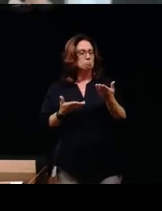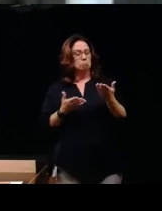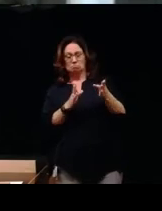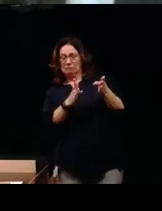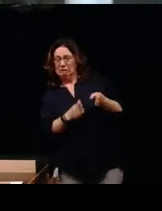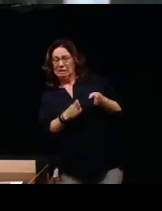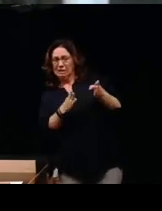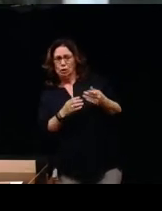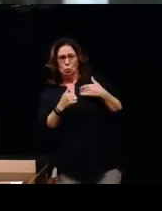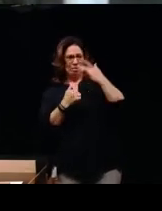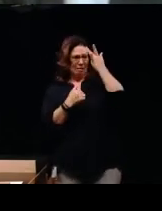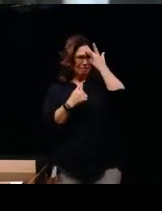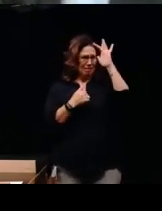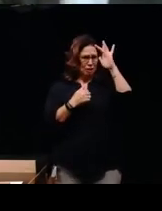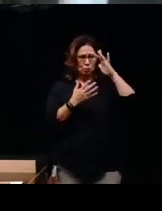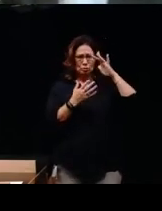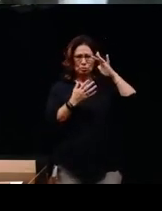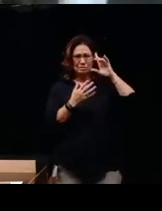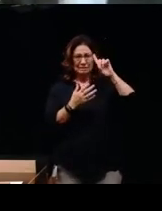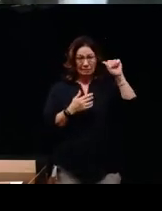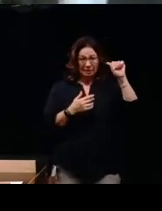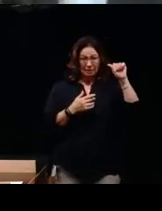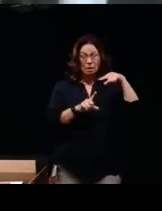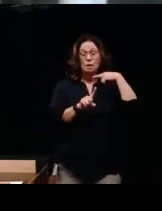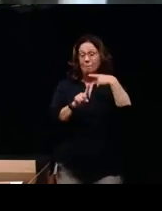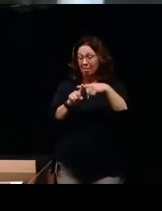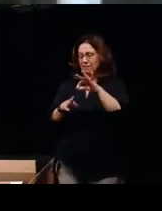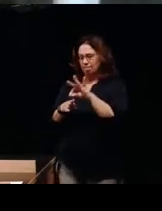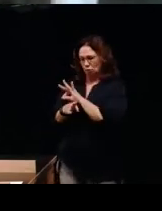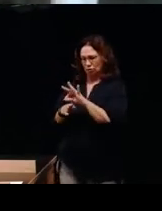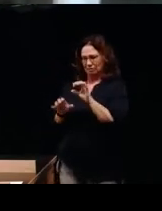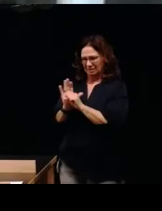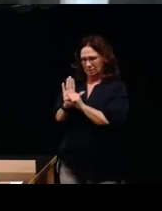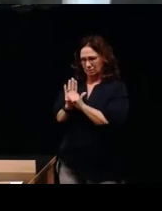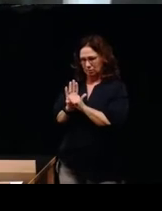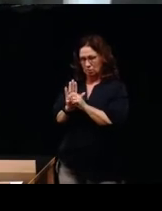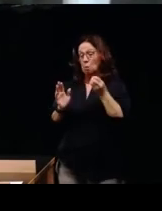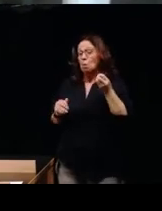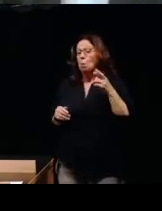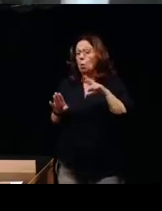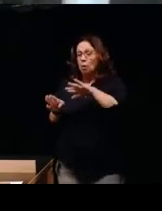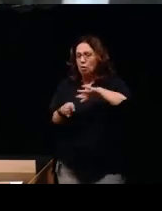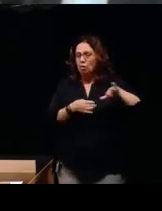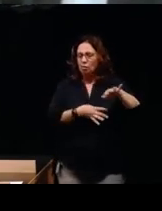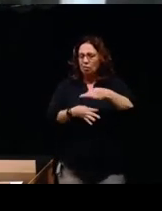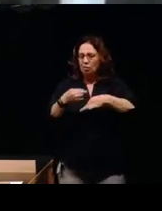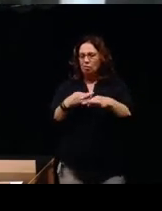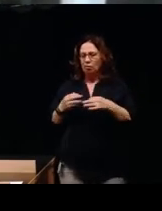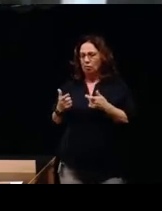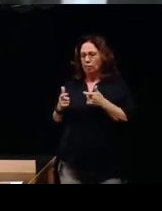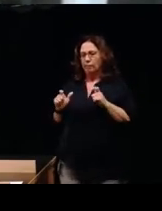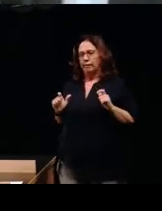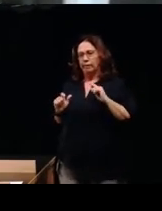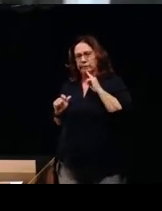individual with intellectual disability and functional seizures? Or is this a case of a patient with no major